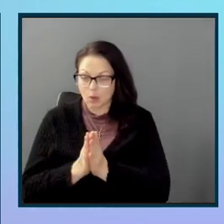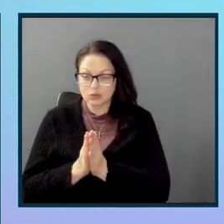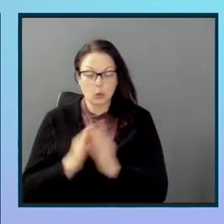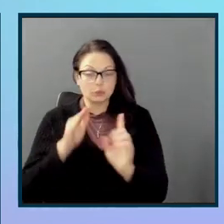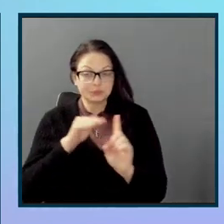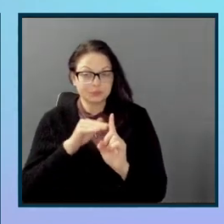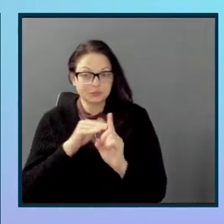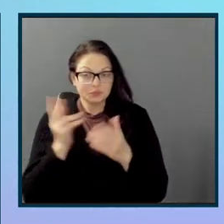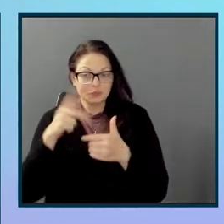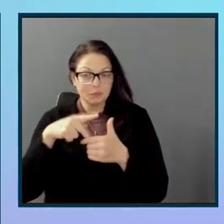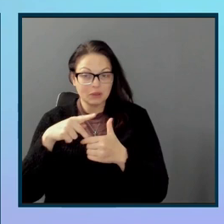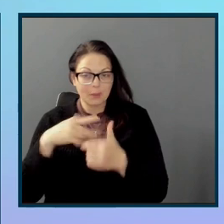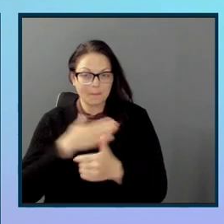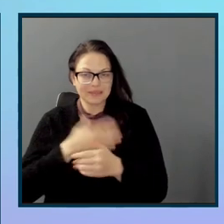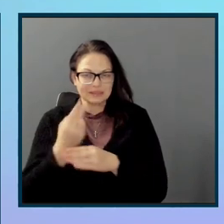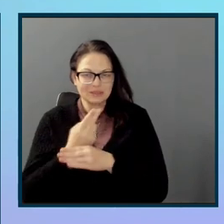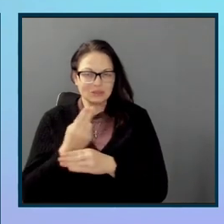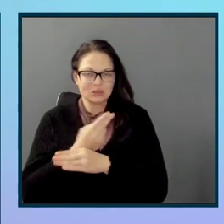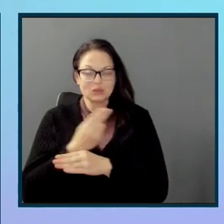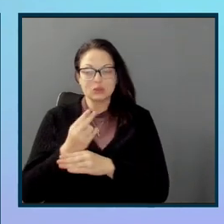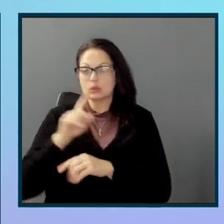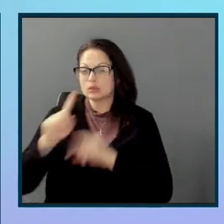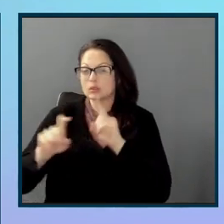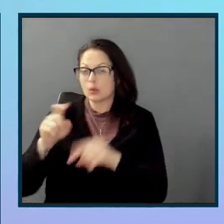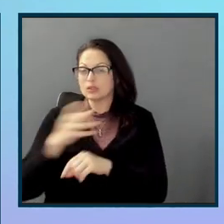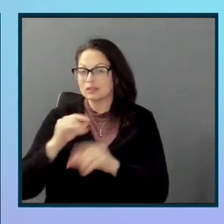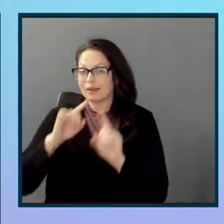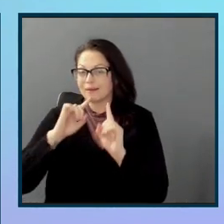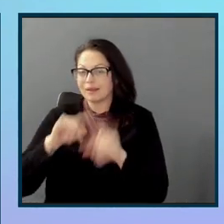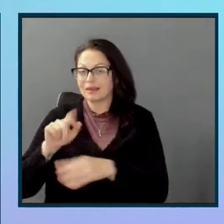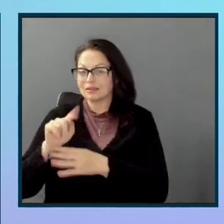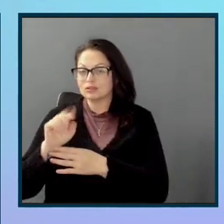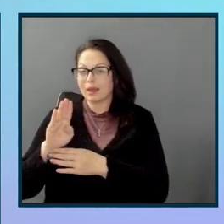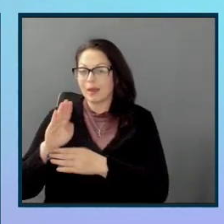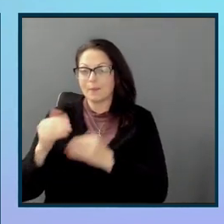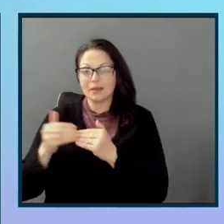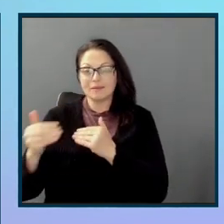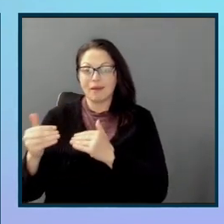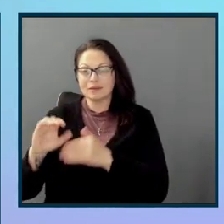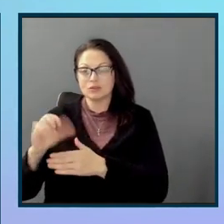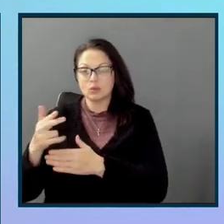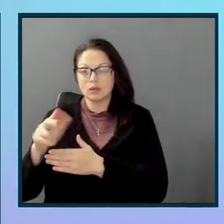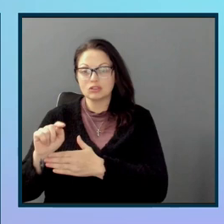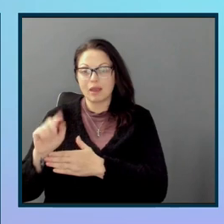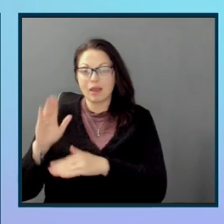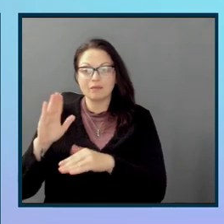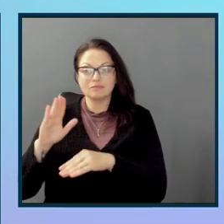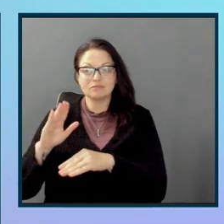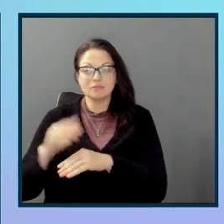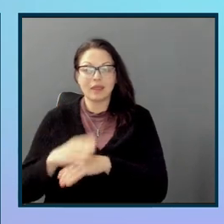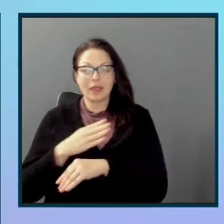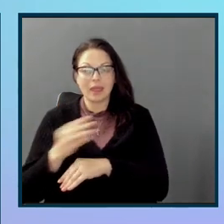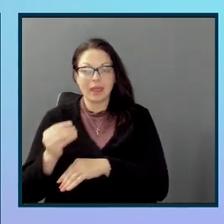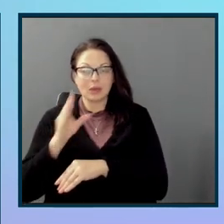participants, please use that Q&A tab next to the chat on your video screen, and we'll hopefully get to